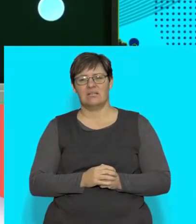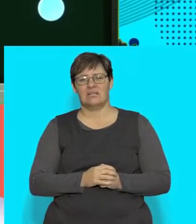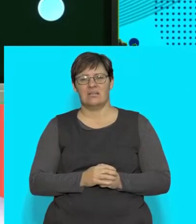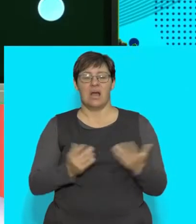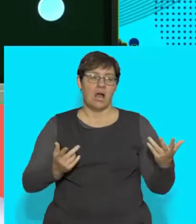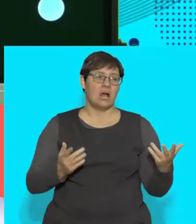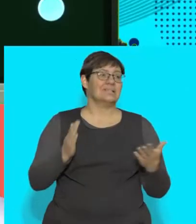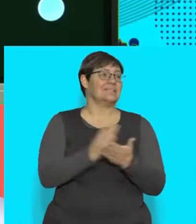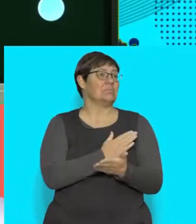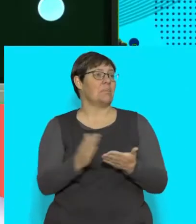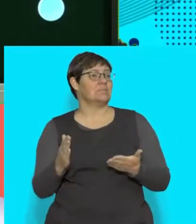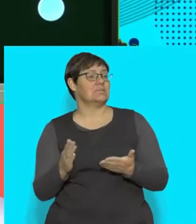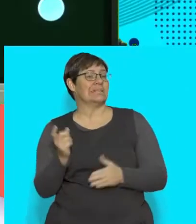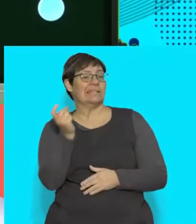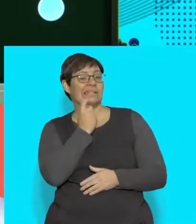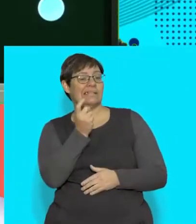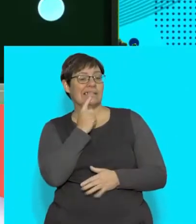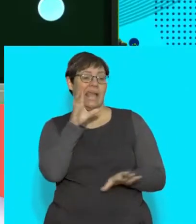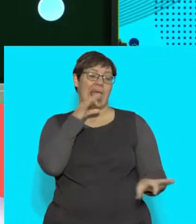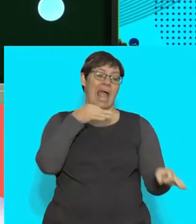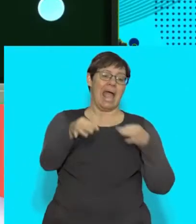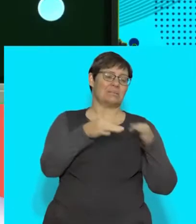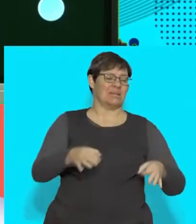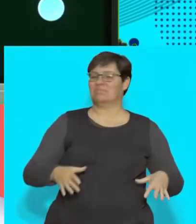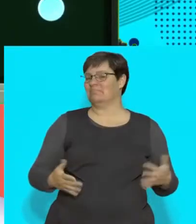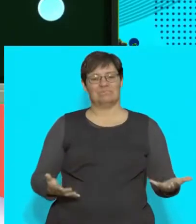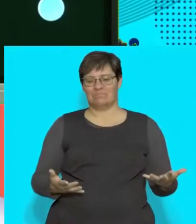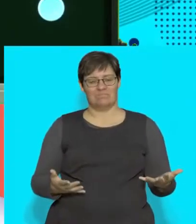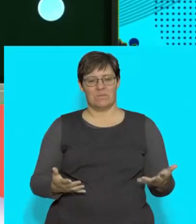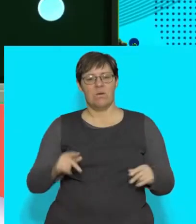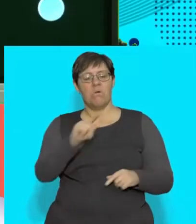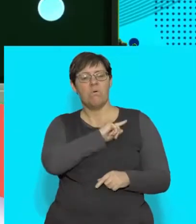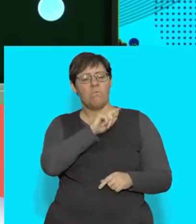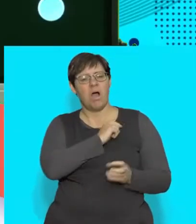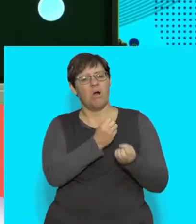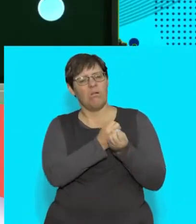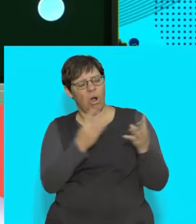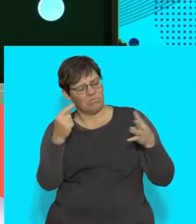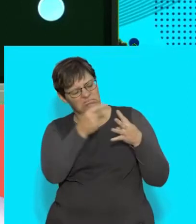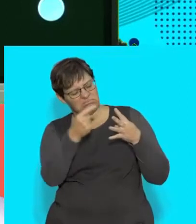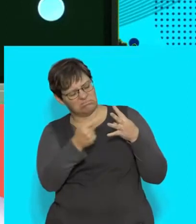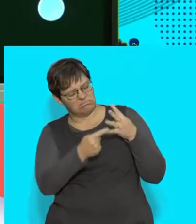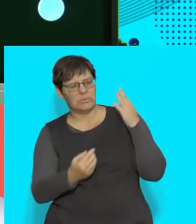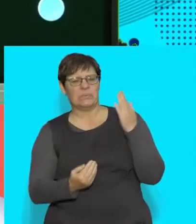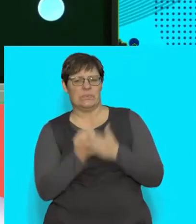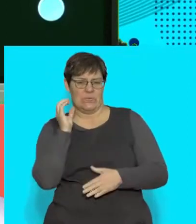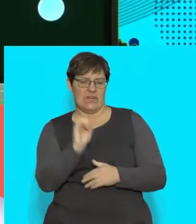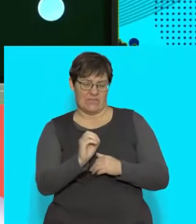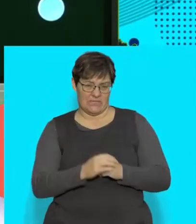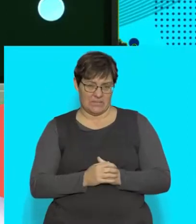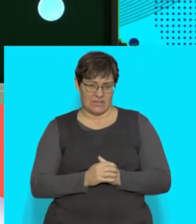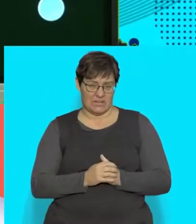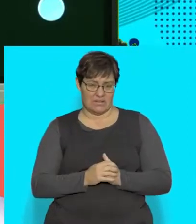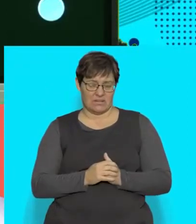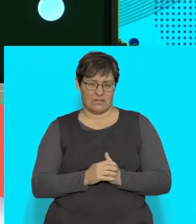to describe because there's a lot of terms that are new. So it's not going to be like a walk in the park, but you need to be